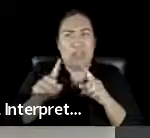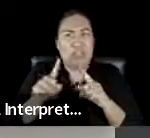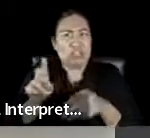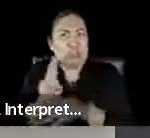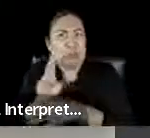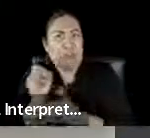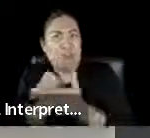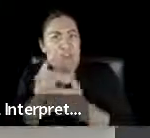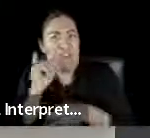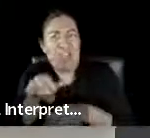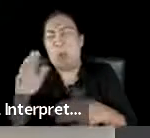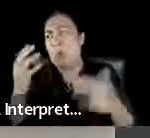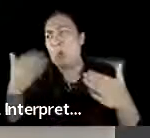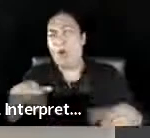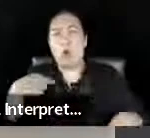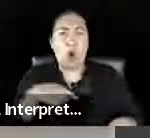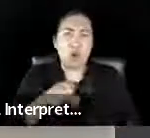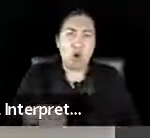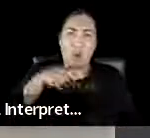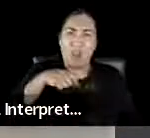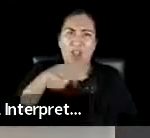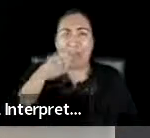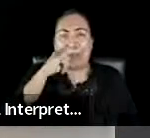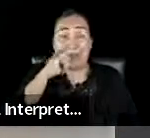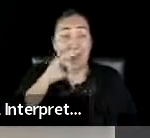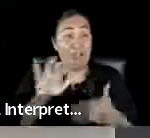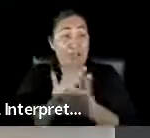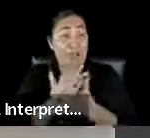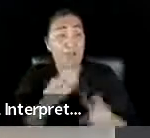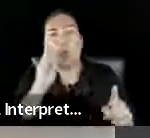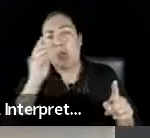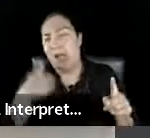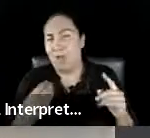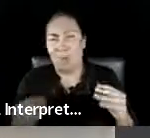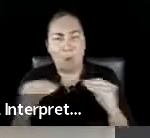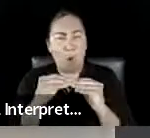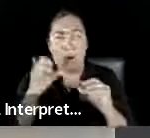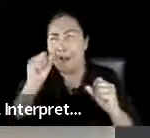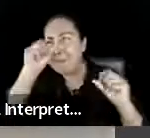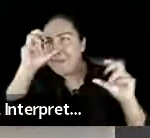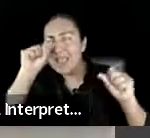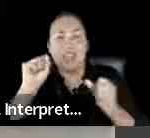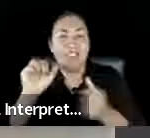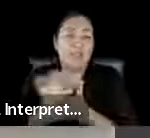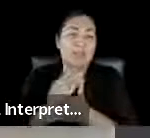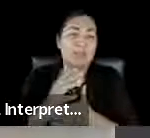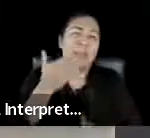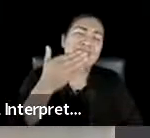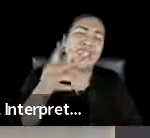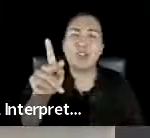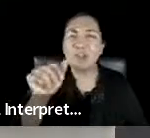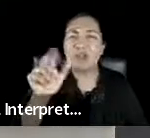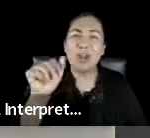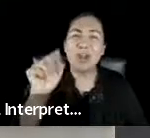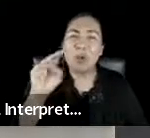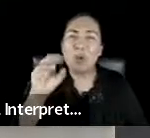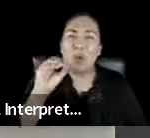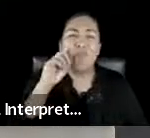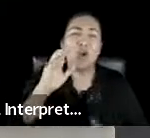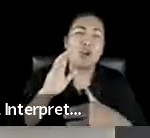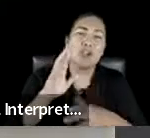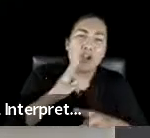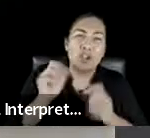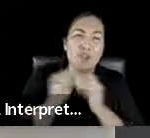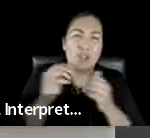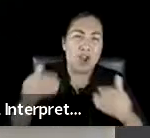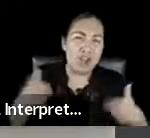kiddos. And I mean, even the films we've already seen, and we're going to have a bunch more amazing ones. So, Rama, thank you for speaking to our young filmmakers. Thank you again for being